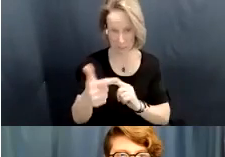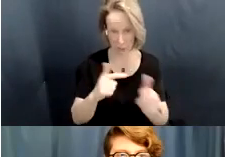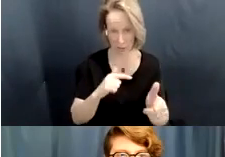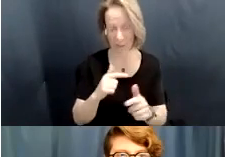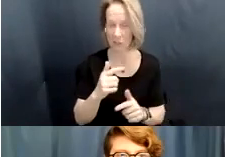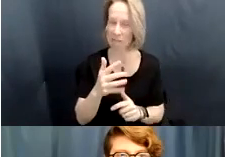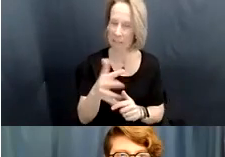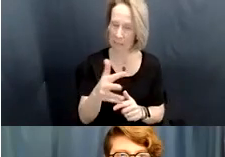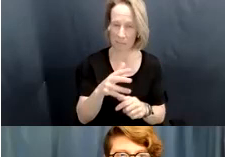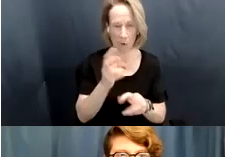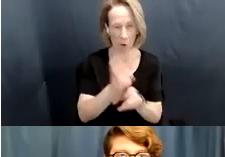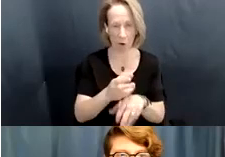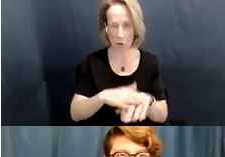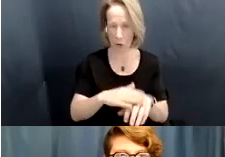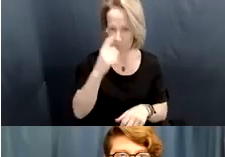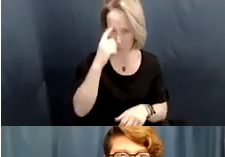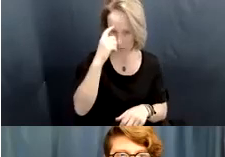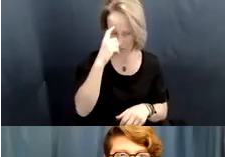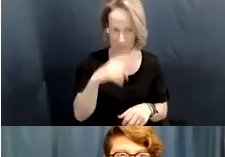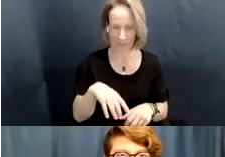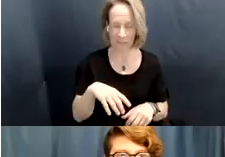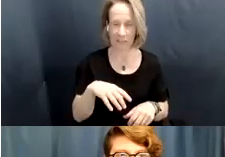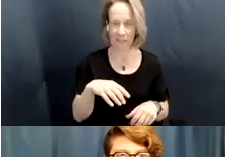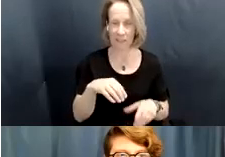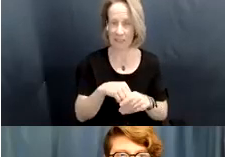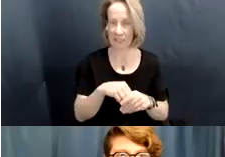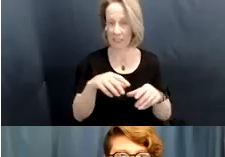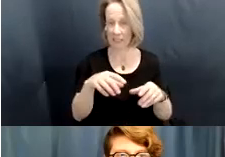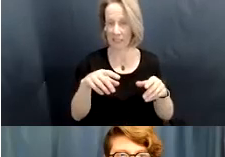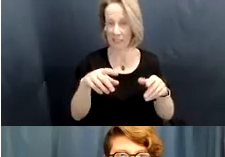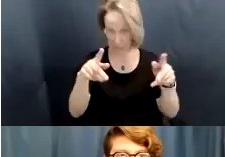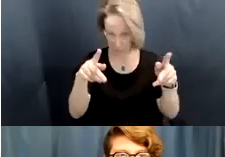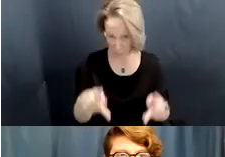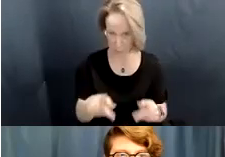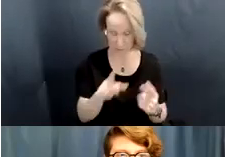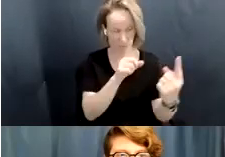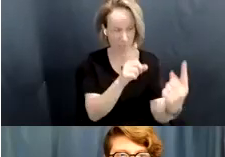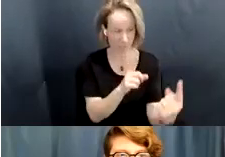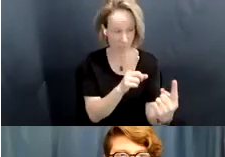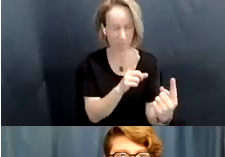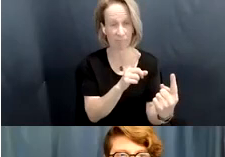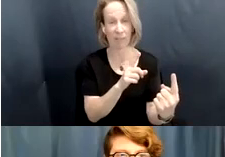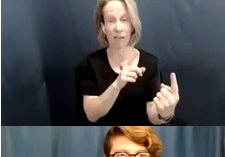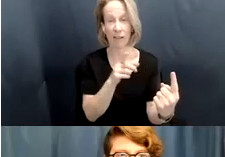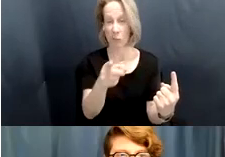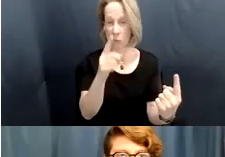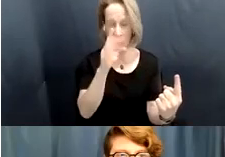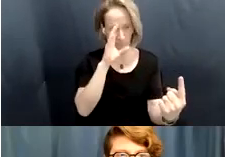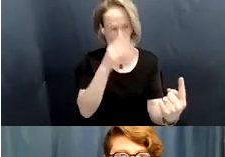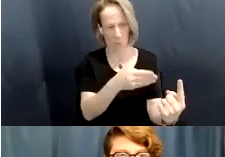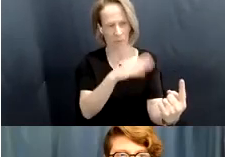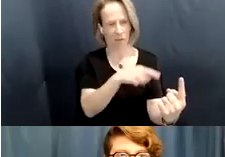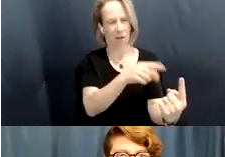in-person conversation, the brain focuses partly on the words that are being spoken, but it also derives additional meaning